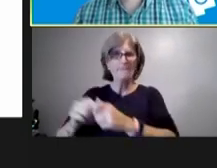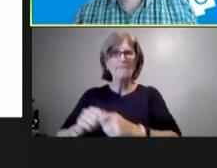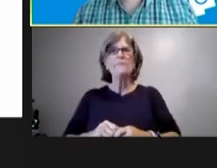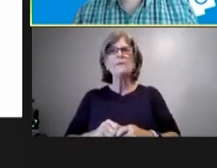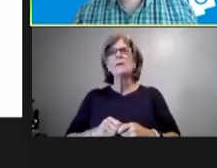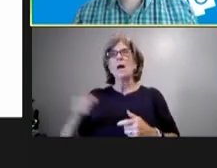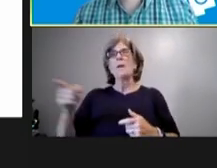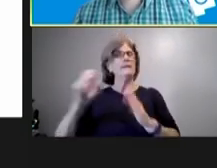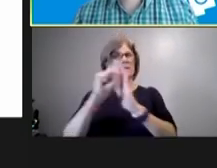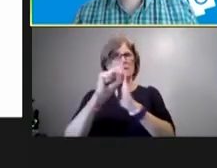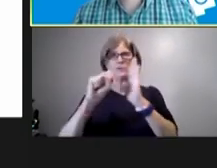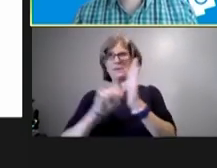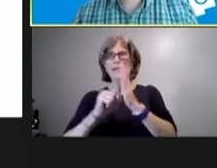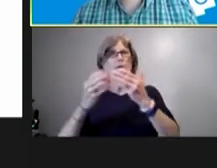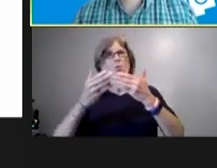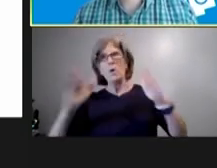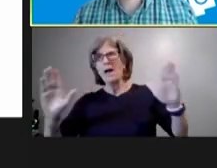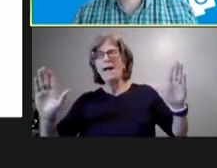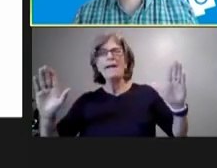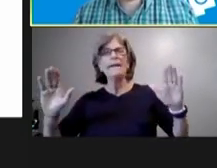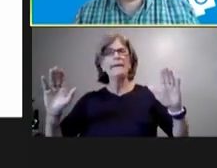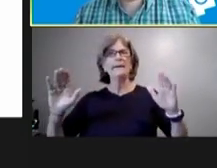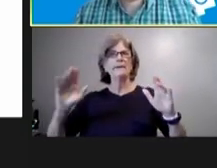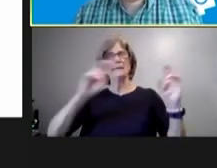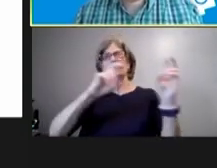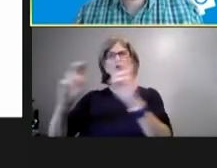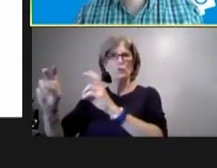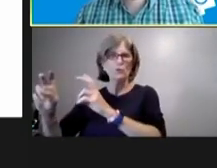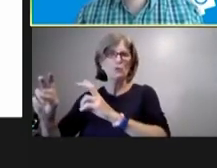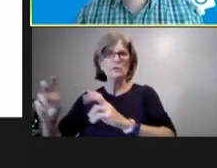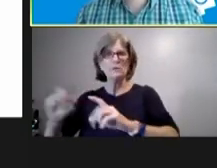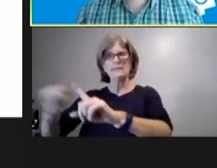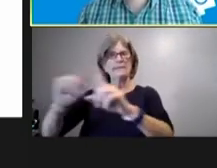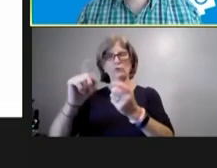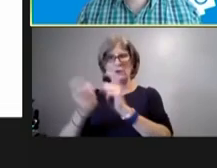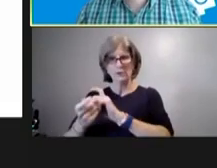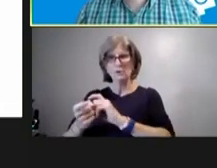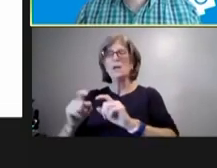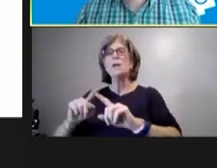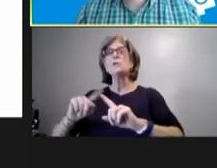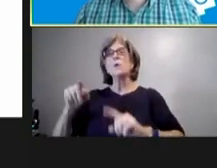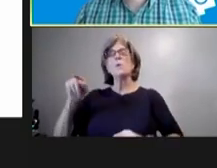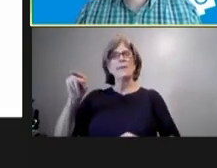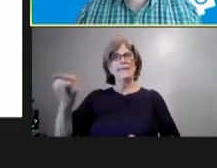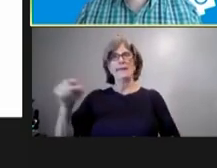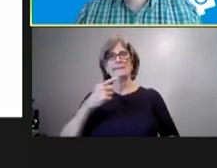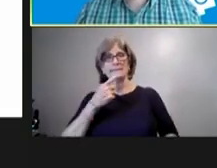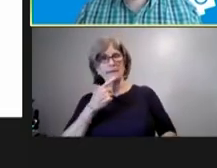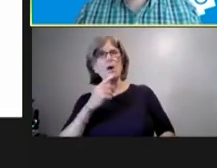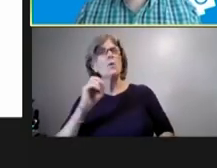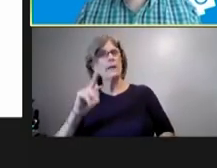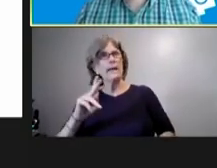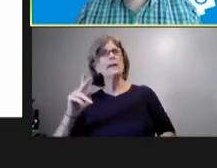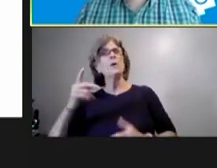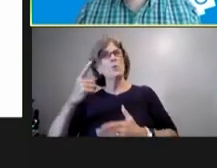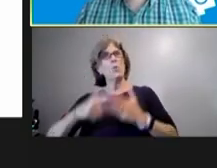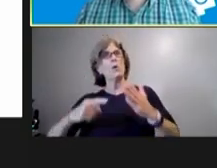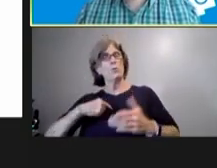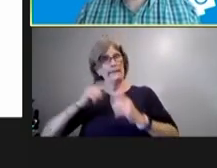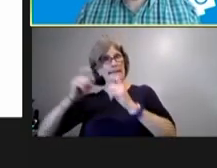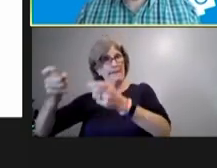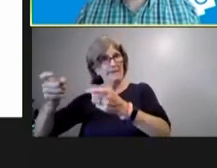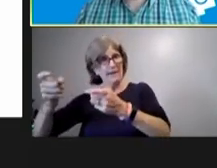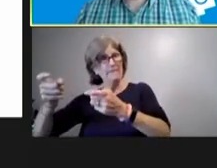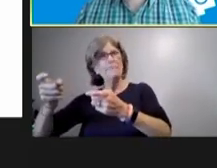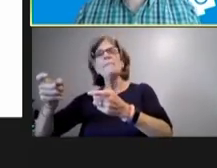statewide with the HAF and sort of the rollout of that. So they have returned the rest of those funds to the